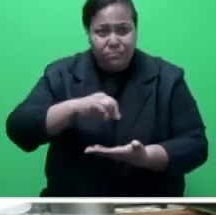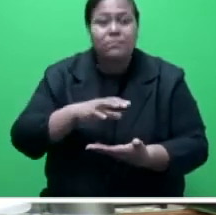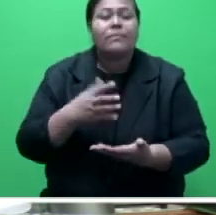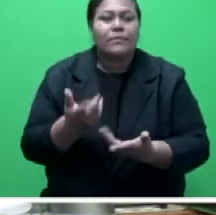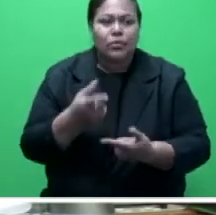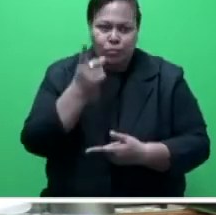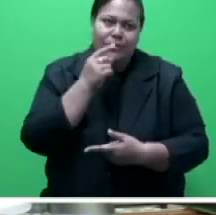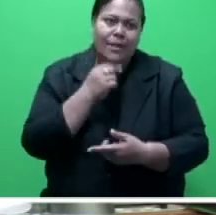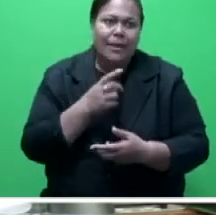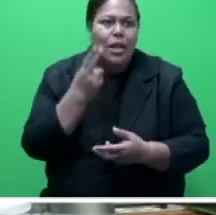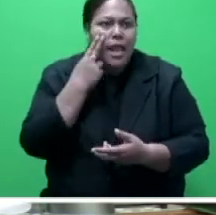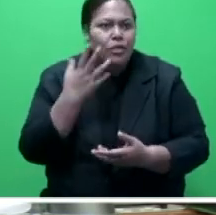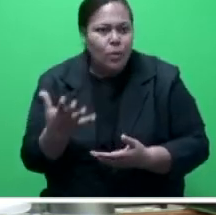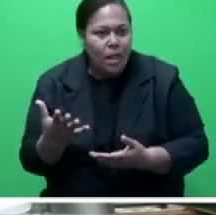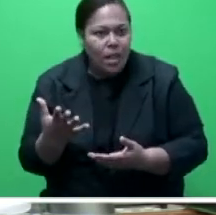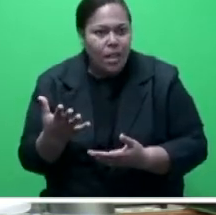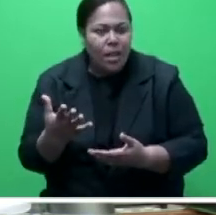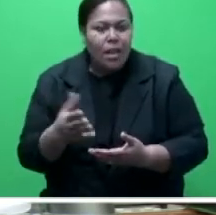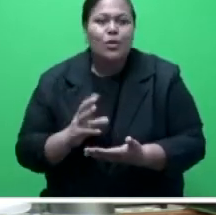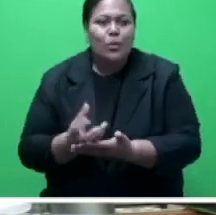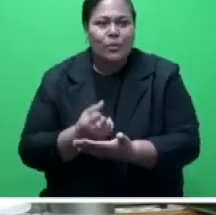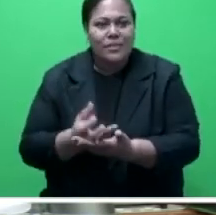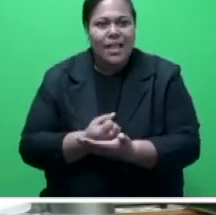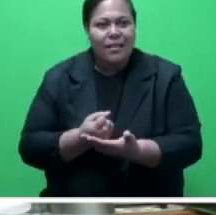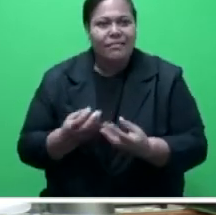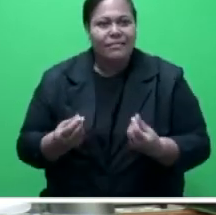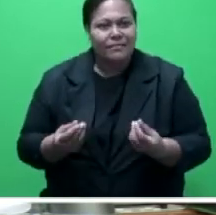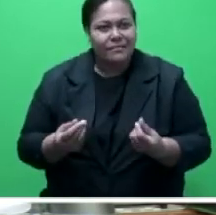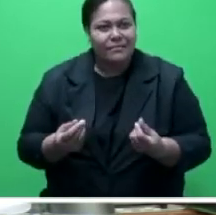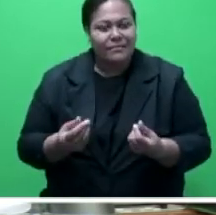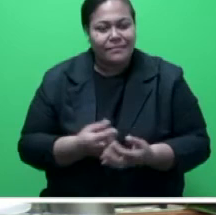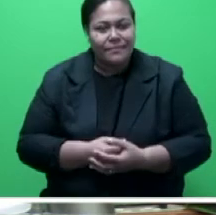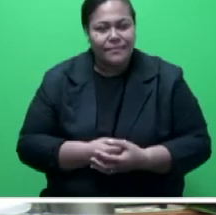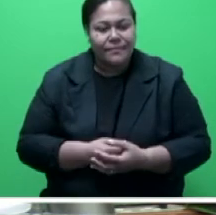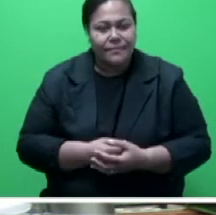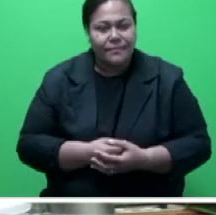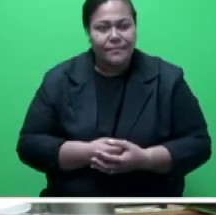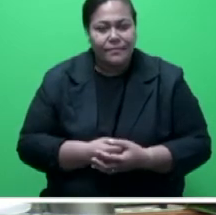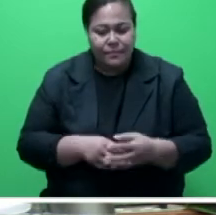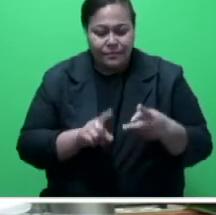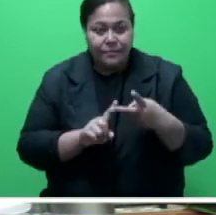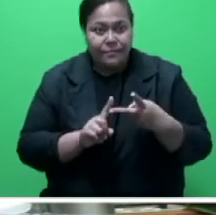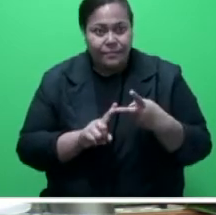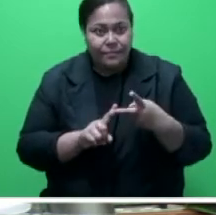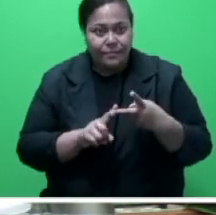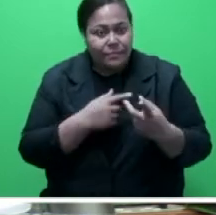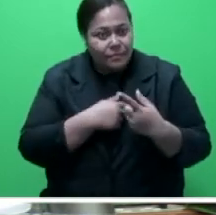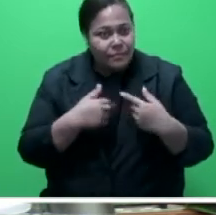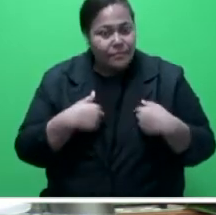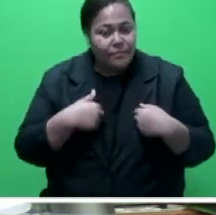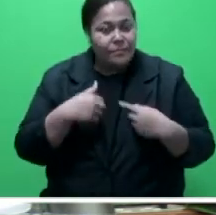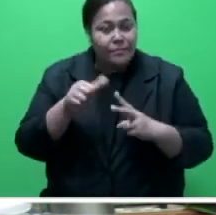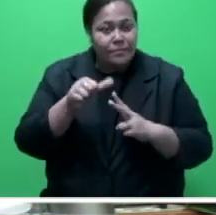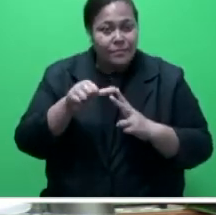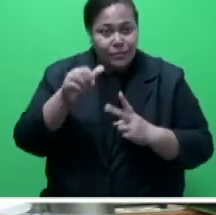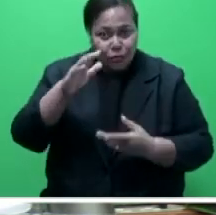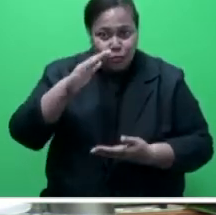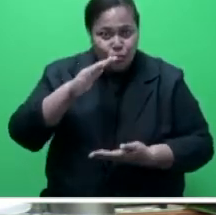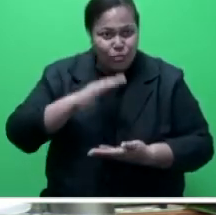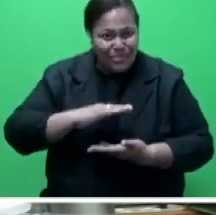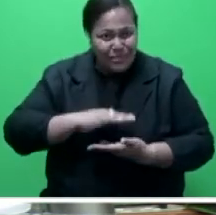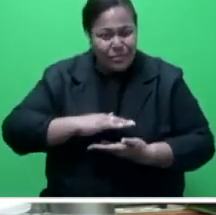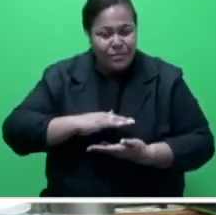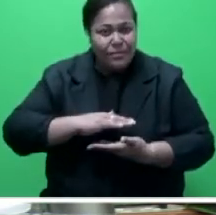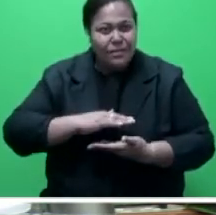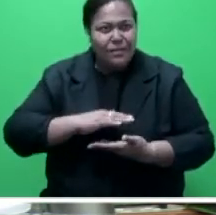contribution in terms of saving our foreign currency. Number two, we will reduce the application of chemical